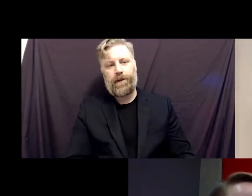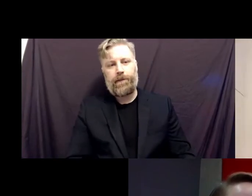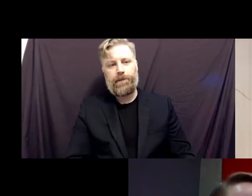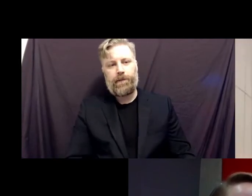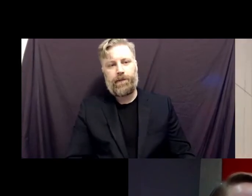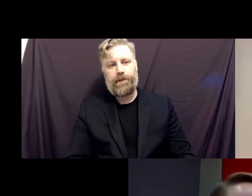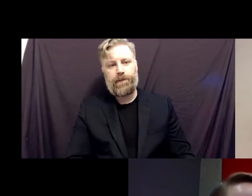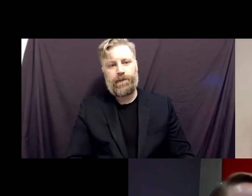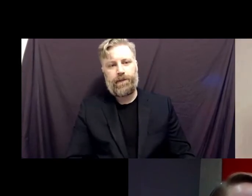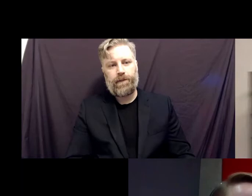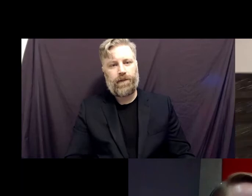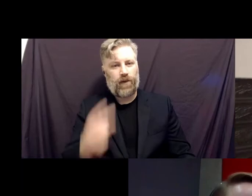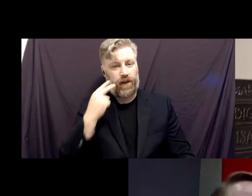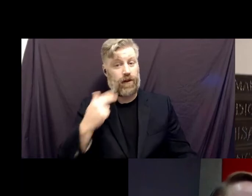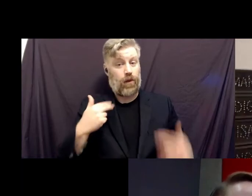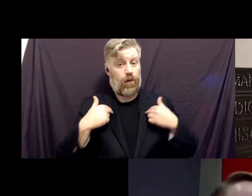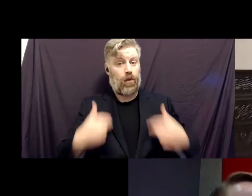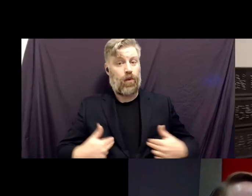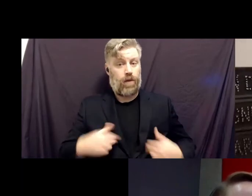the human dignity is